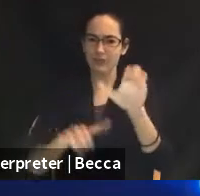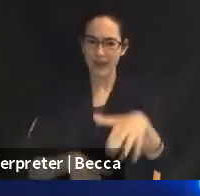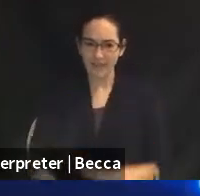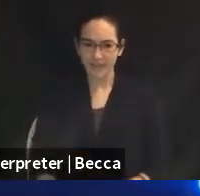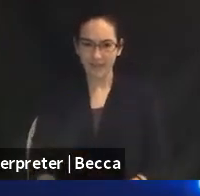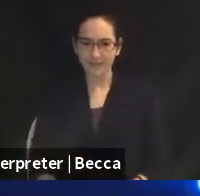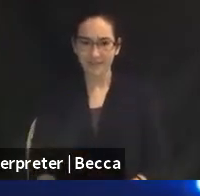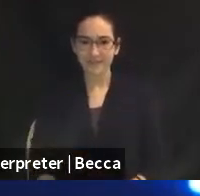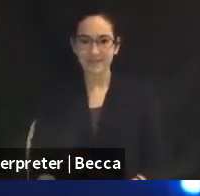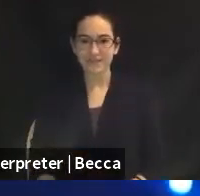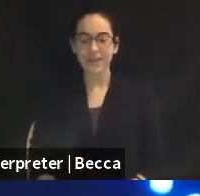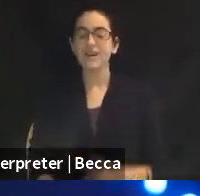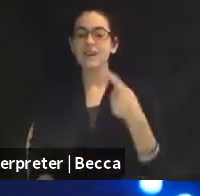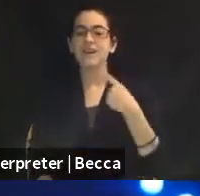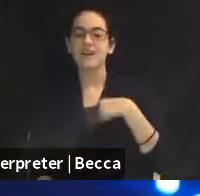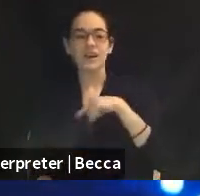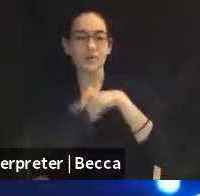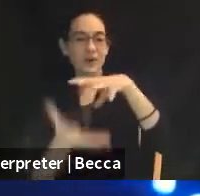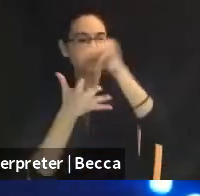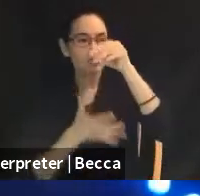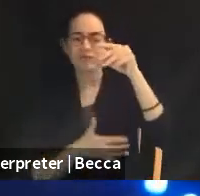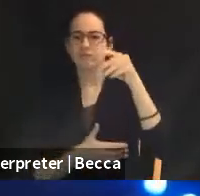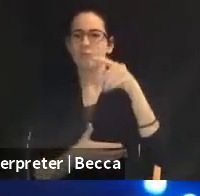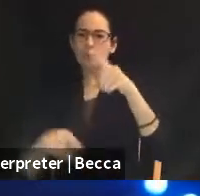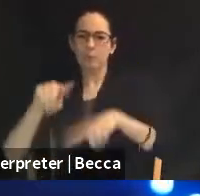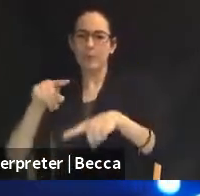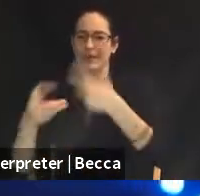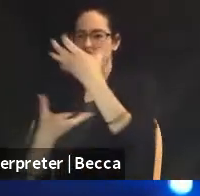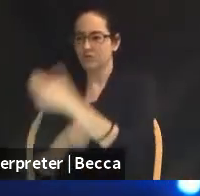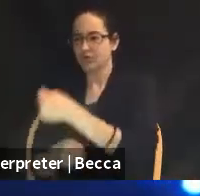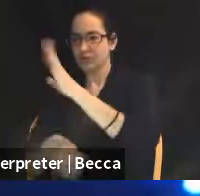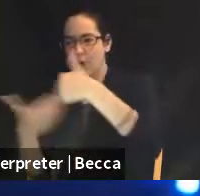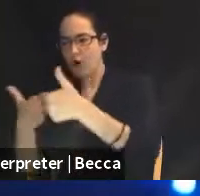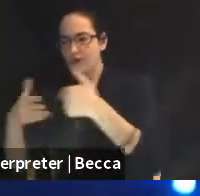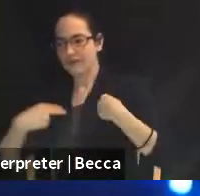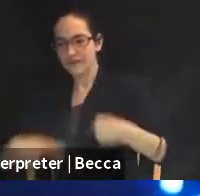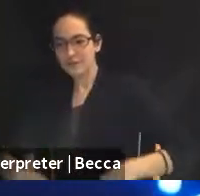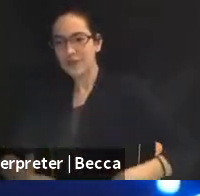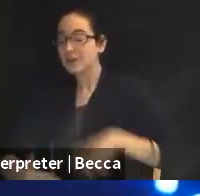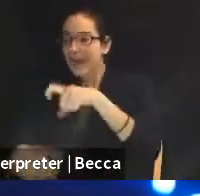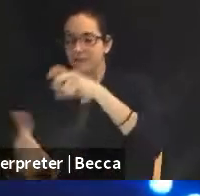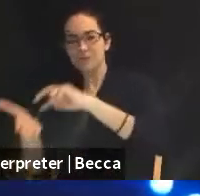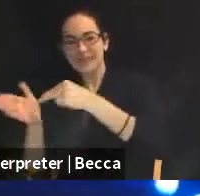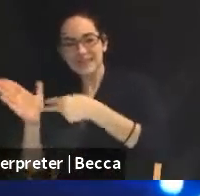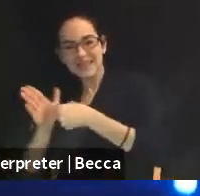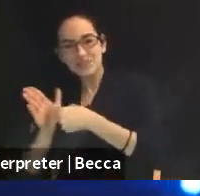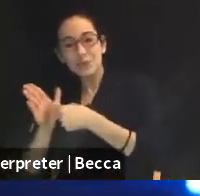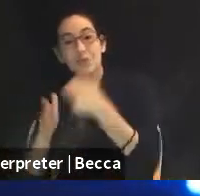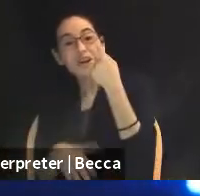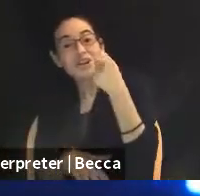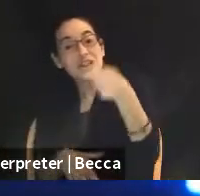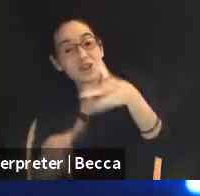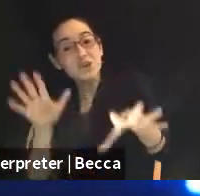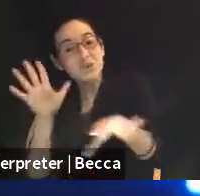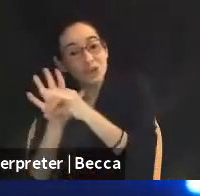that we should not trust all humanity with everything that we are. We have to be intentional. But guess what? You get to choose. Jeremiah